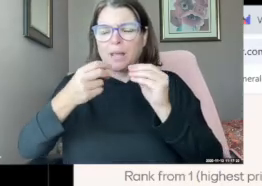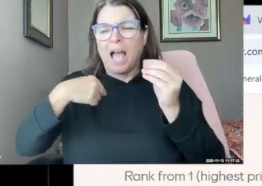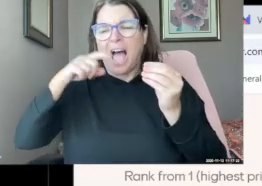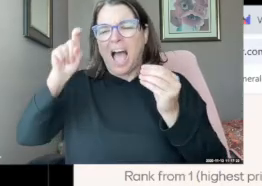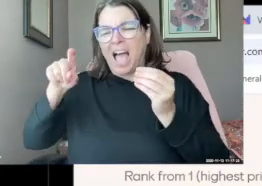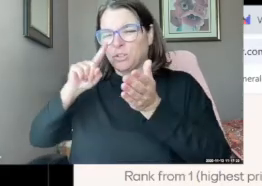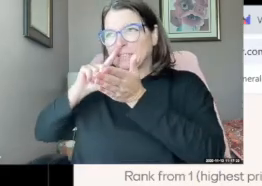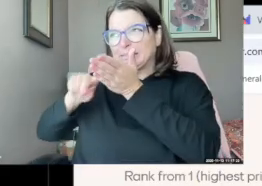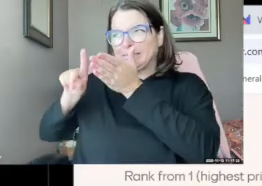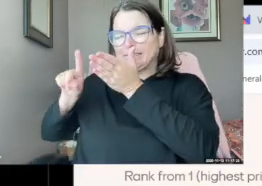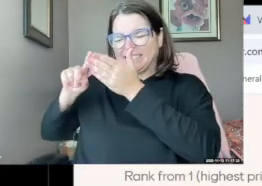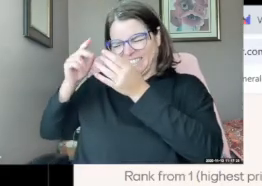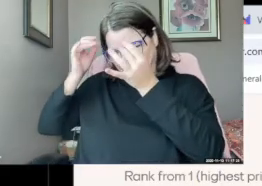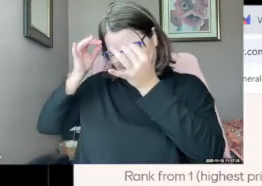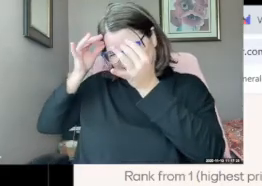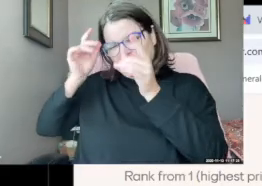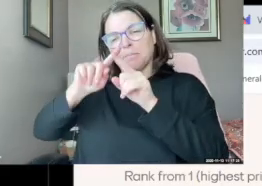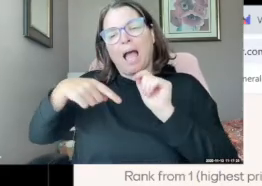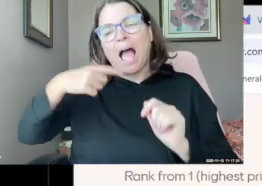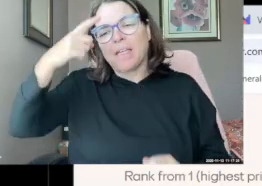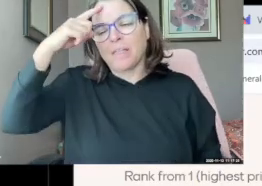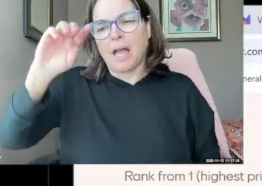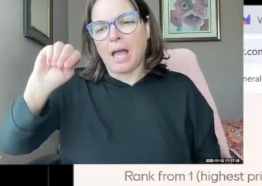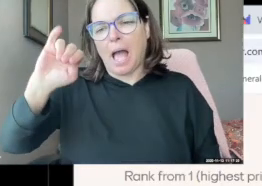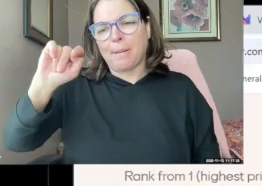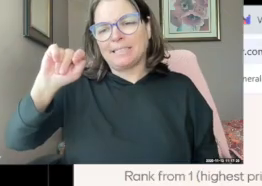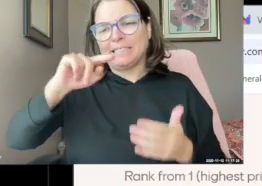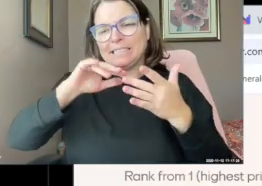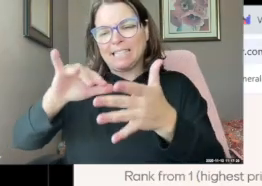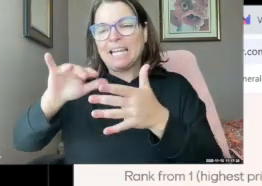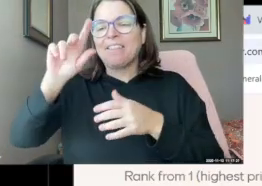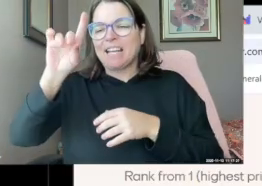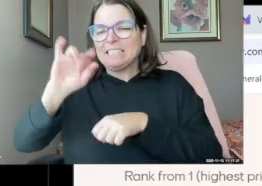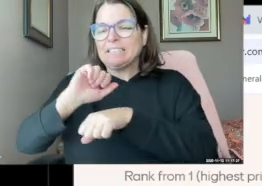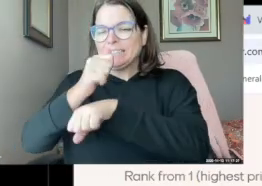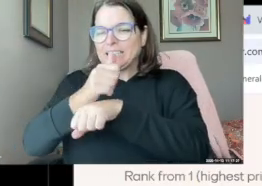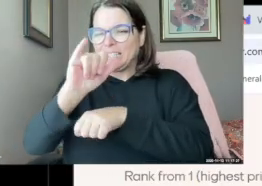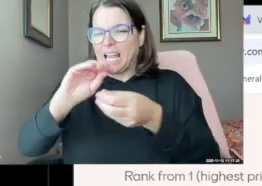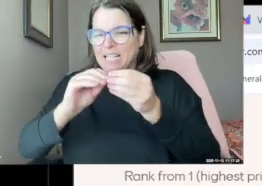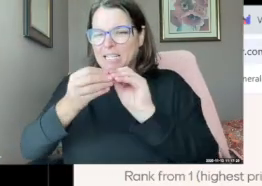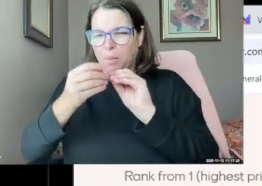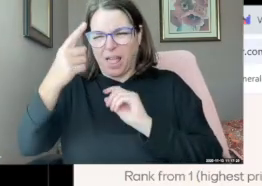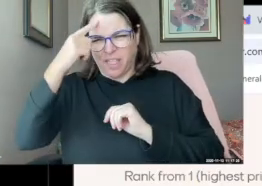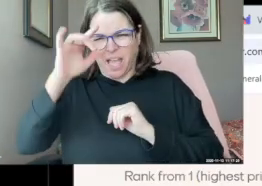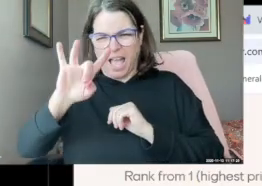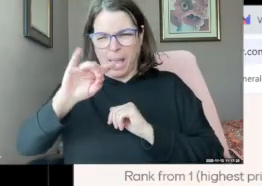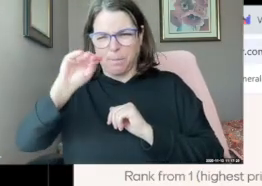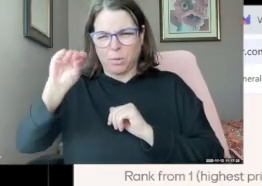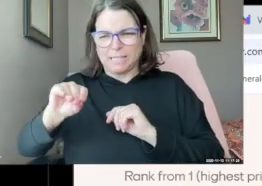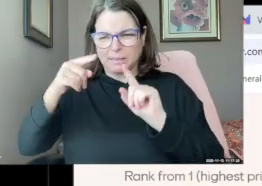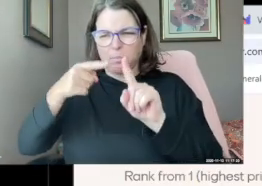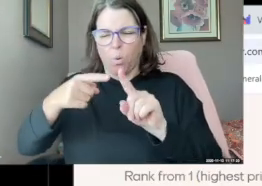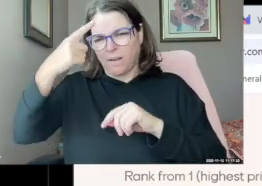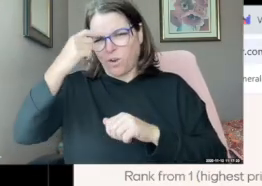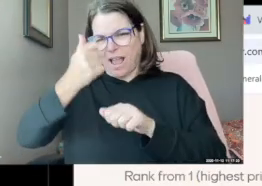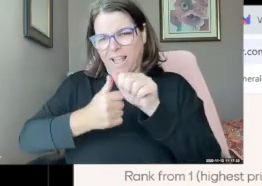that $1,000 number, I'm going to have to dig into the recesses of my mind here, but I believe there was an MIT study a few years